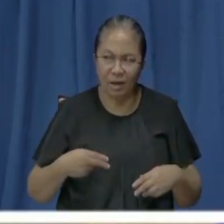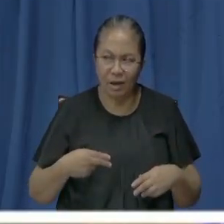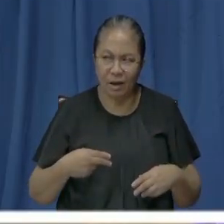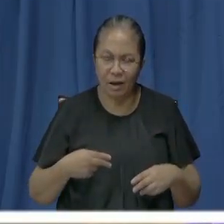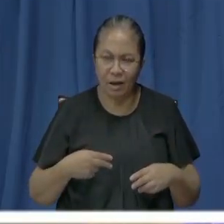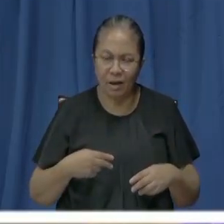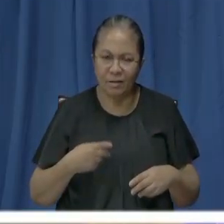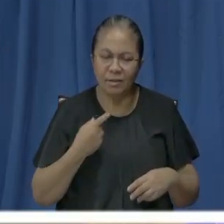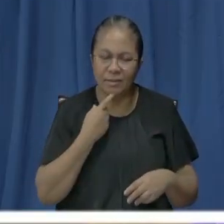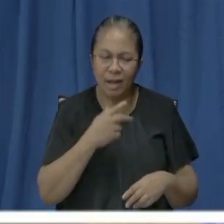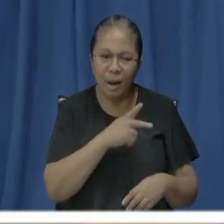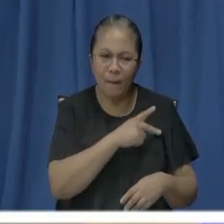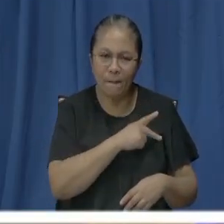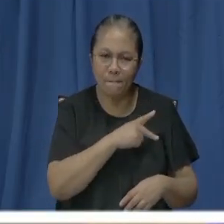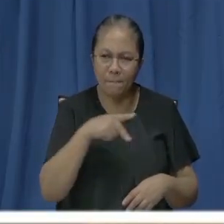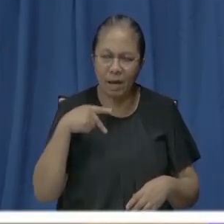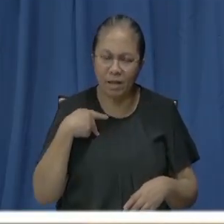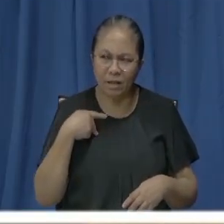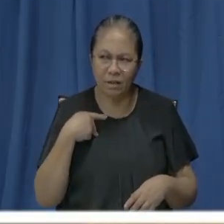Pilate,